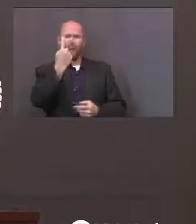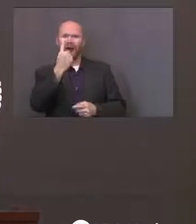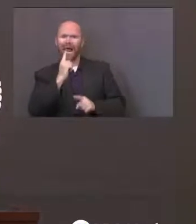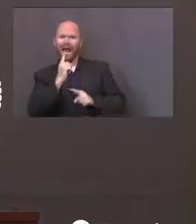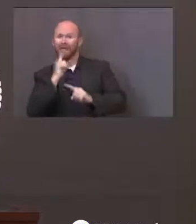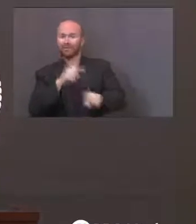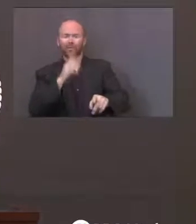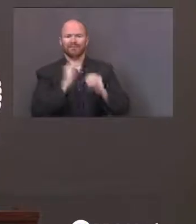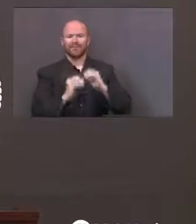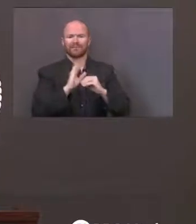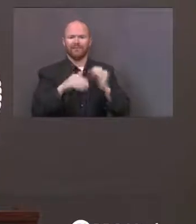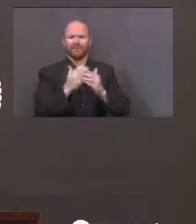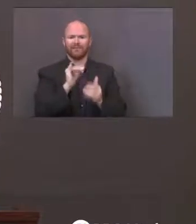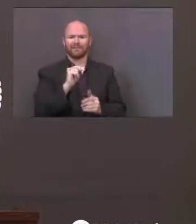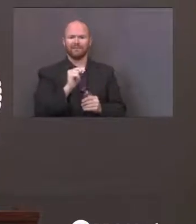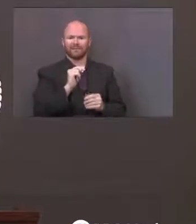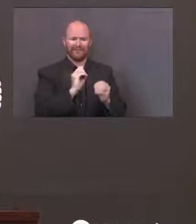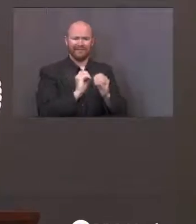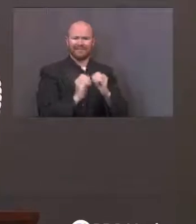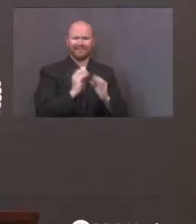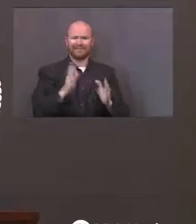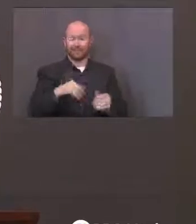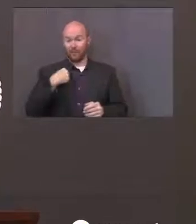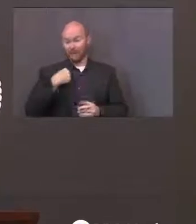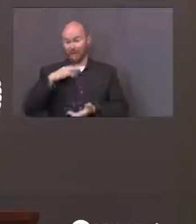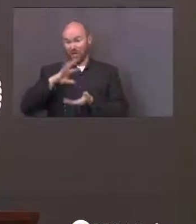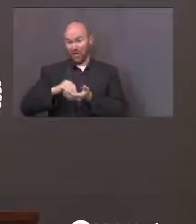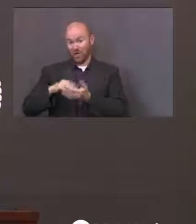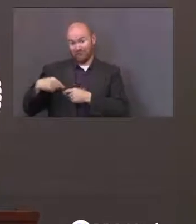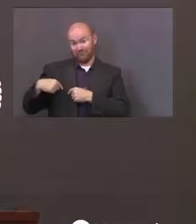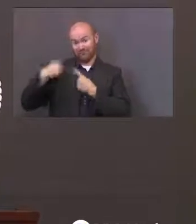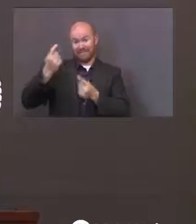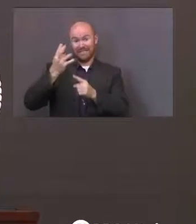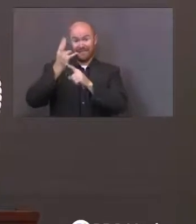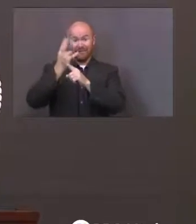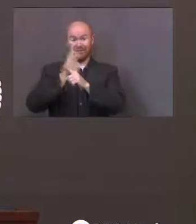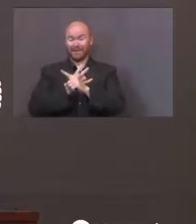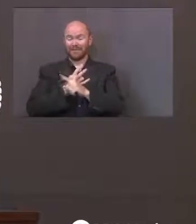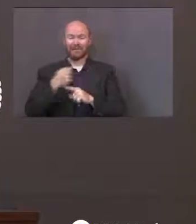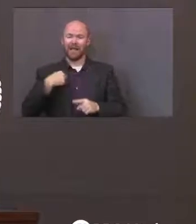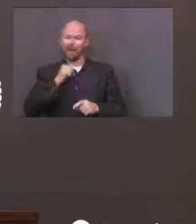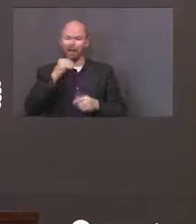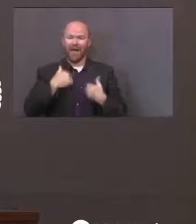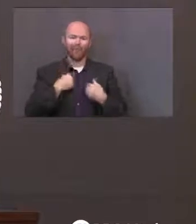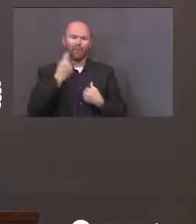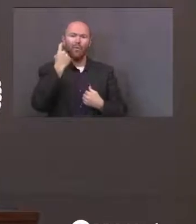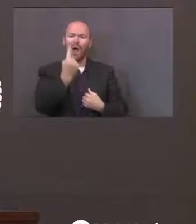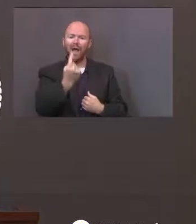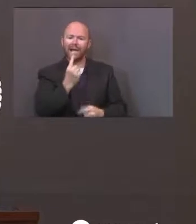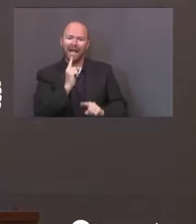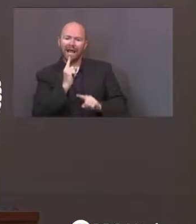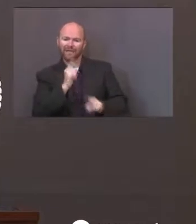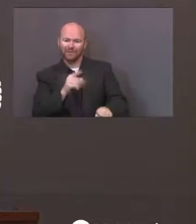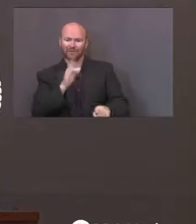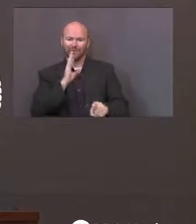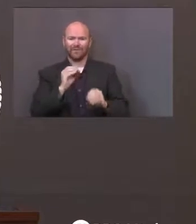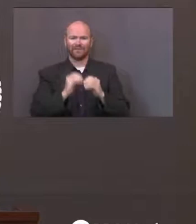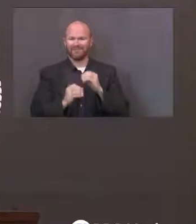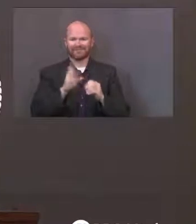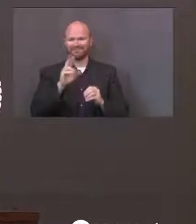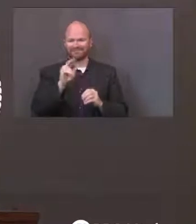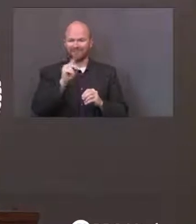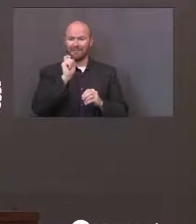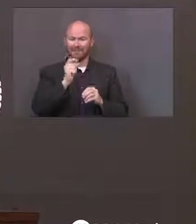thing that's going to fix all of this. And what we've learned over the past several months is it's not one single thing, but it's all of these